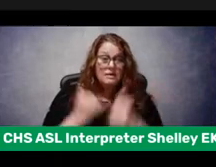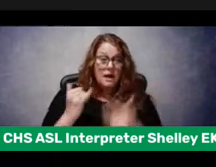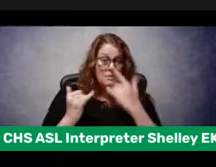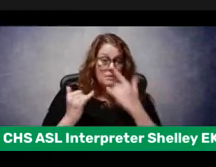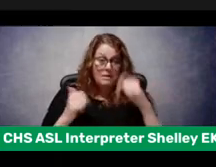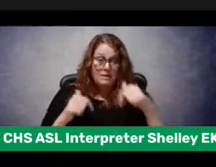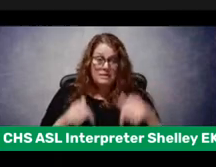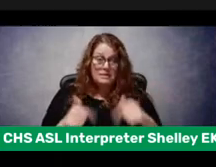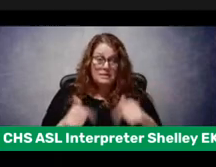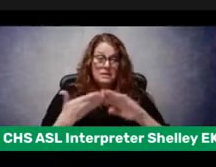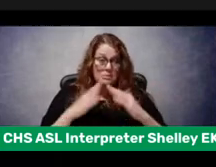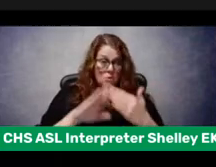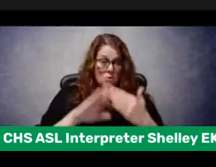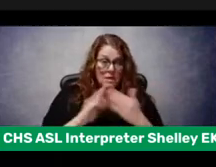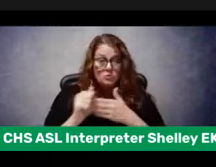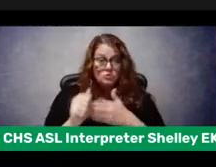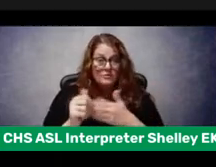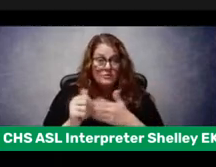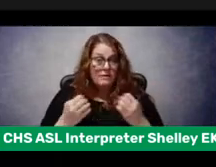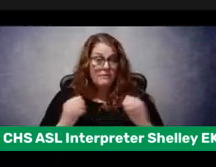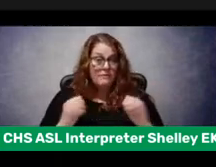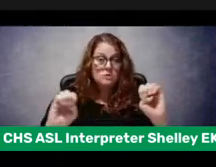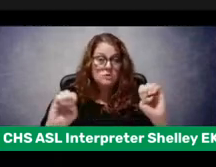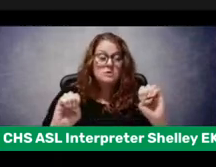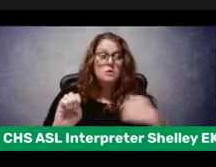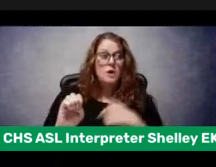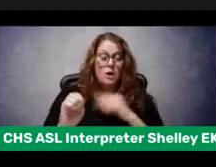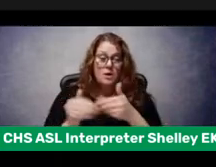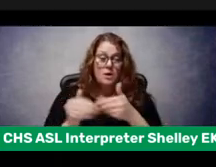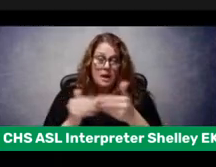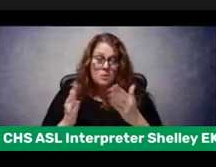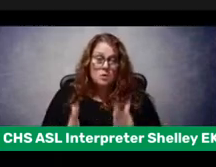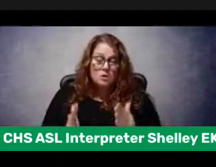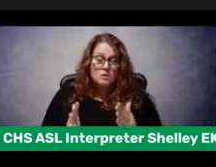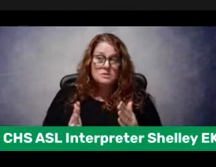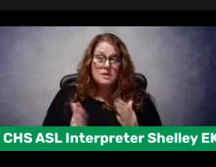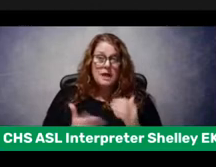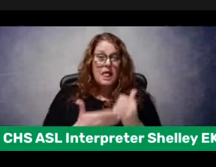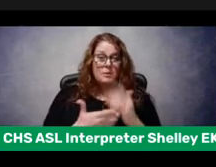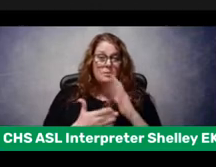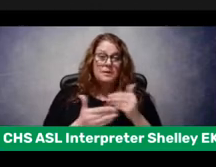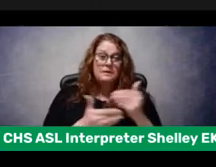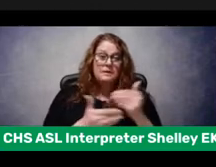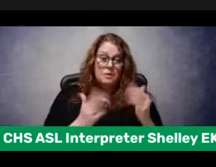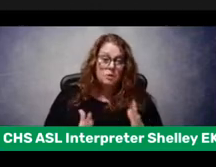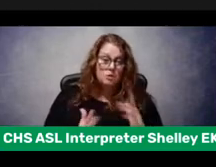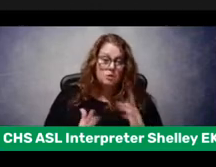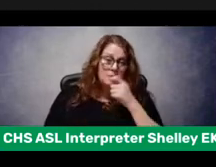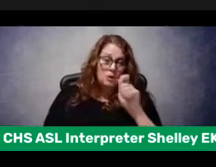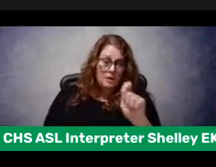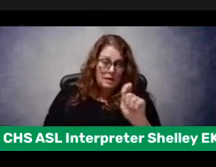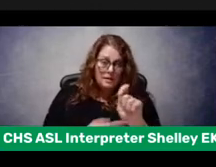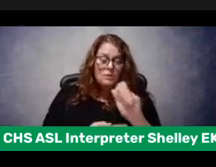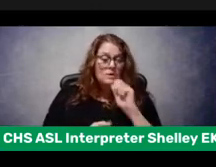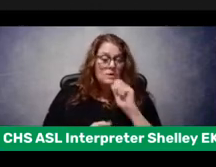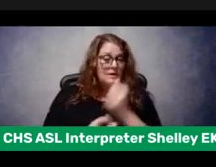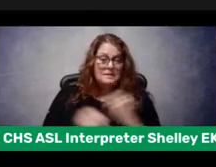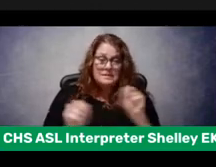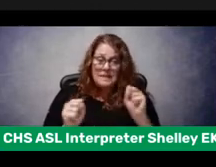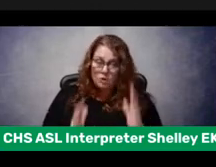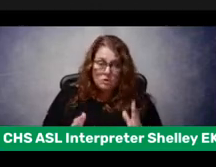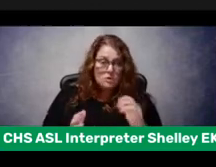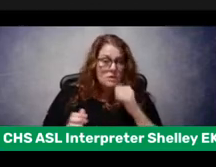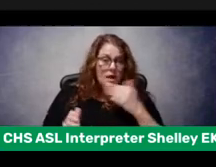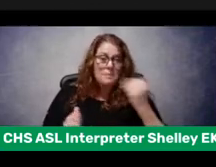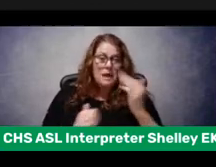a community-driven effort, we are neighbors helping neighbors, period. We're not saviors. We're not better than